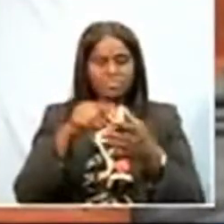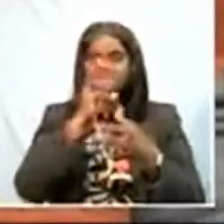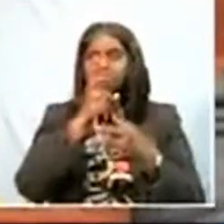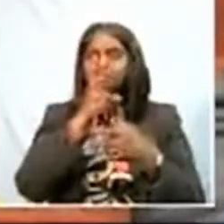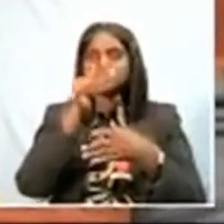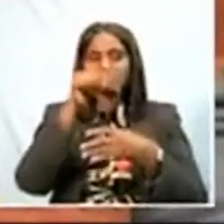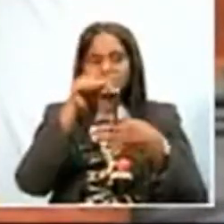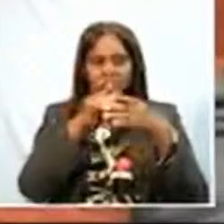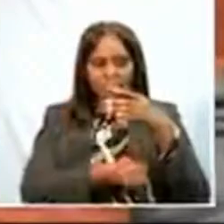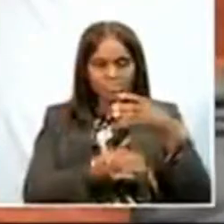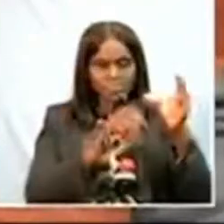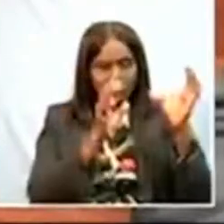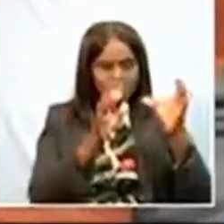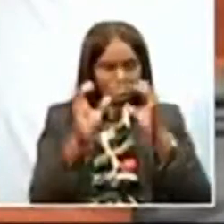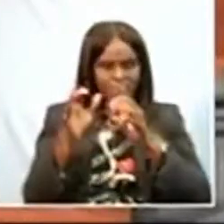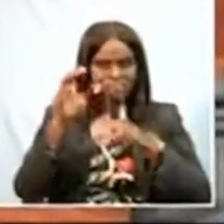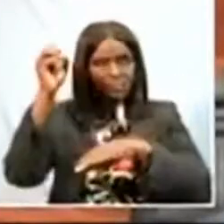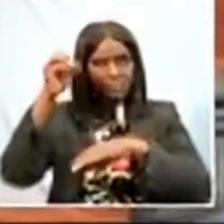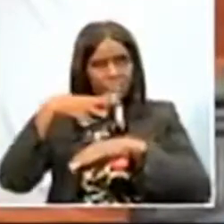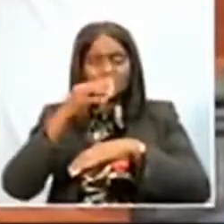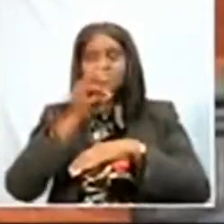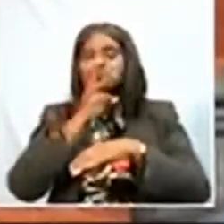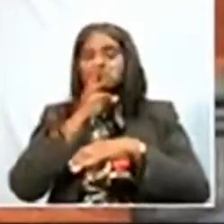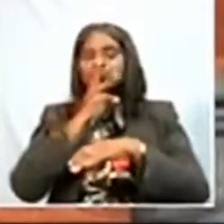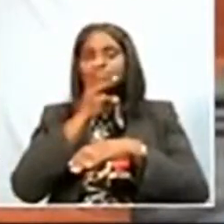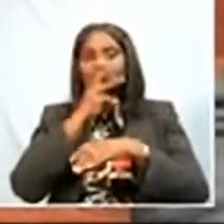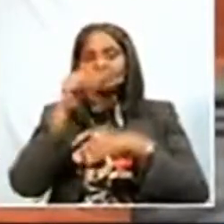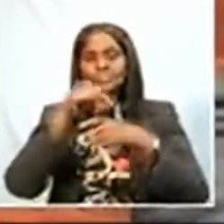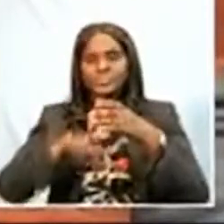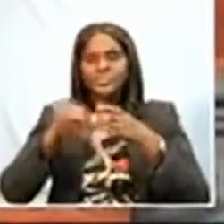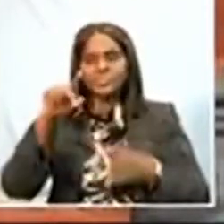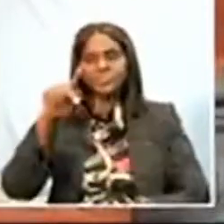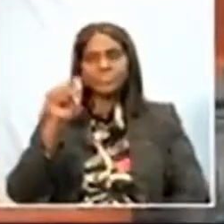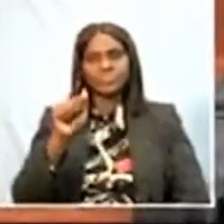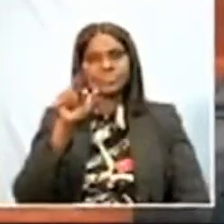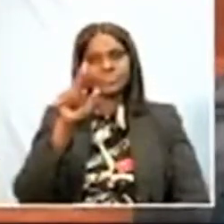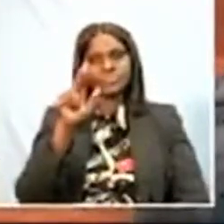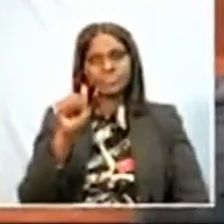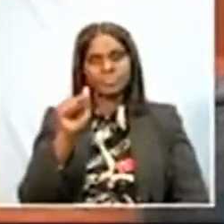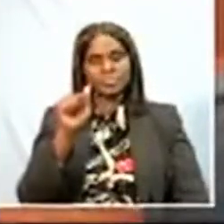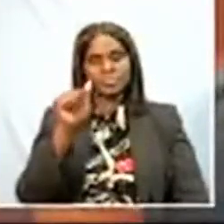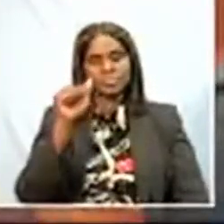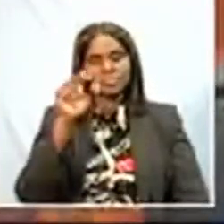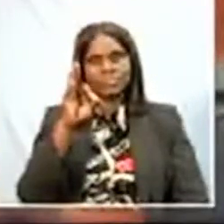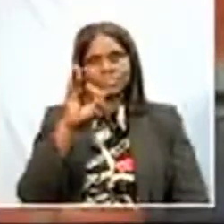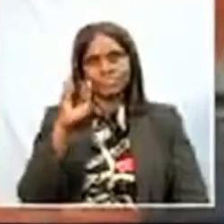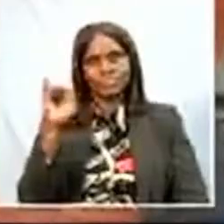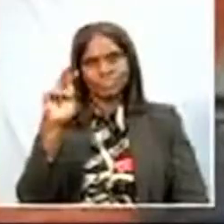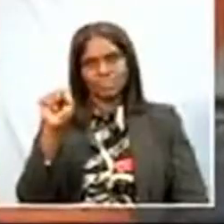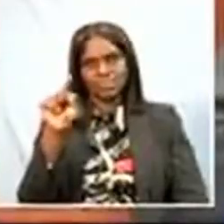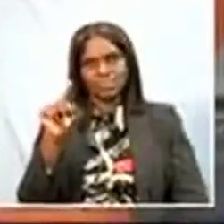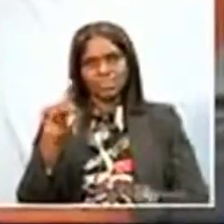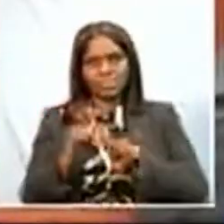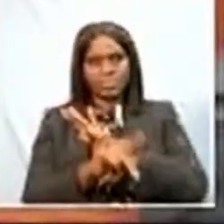and installation of a solar-powered borehole at Paraffin Primary School.